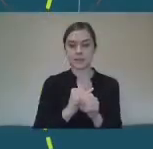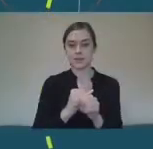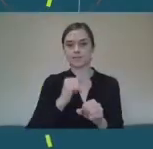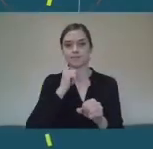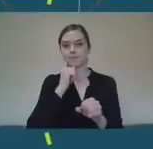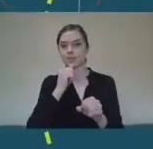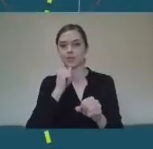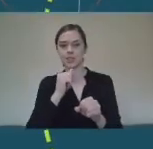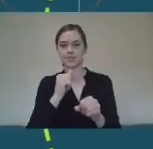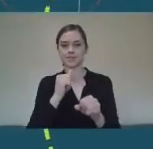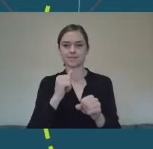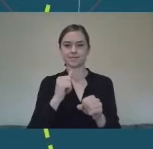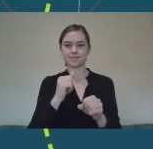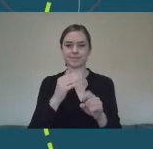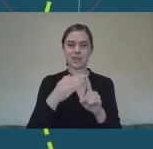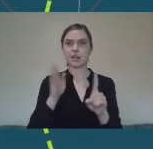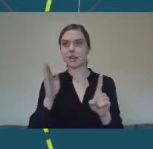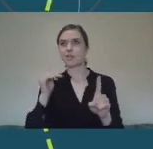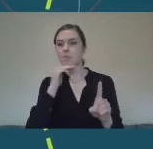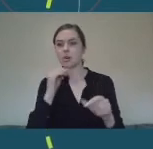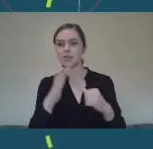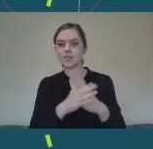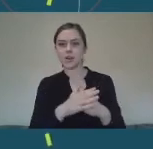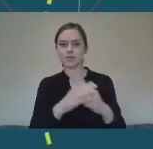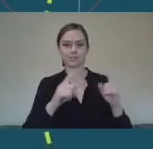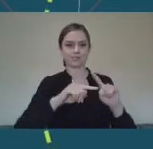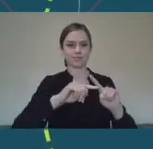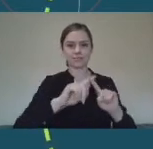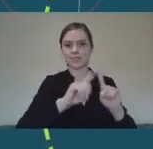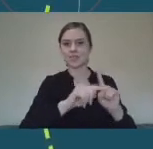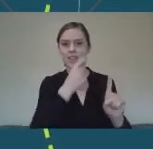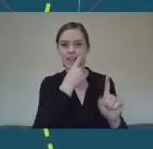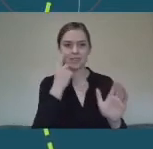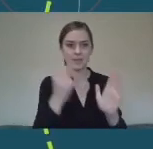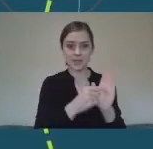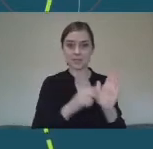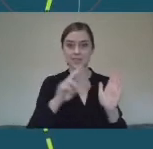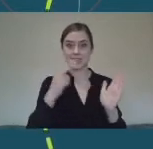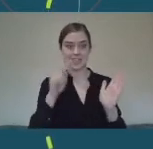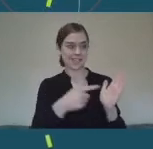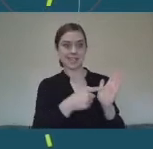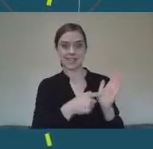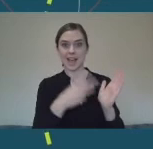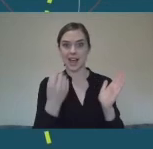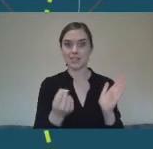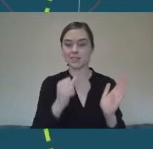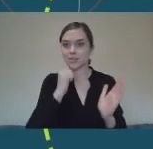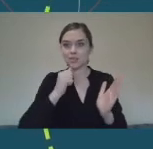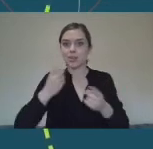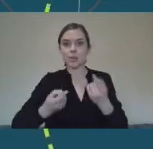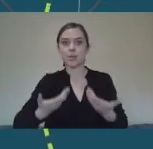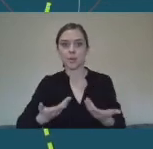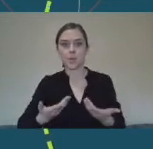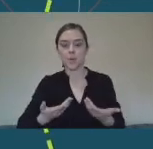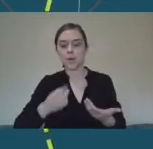of a multi-dimensional set of evidence-based wellness domains. There are a lot of things that we could be doing as professionals that we're not doing currently, and to